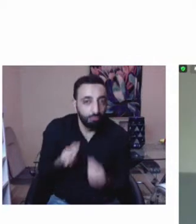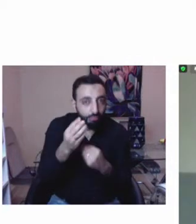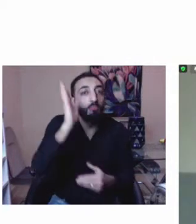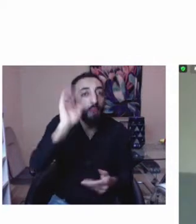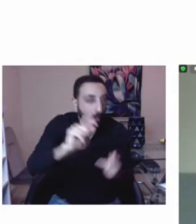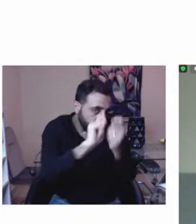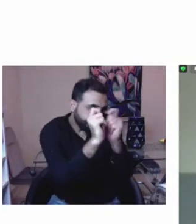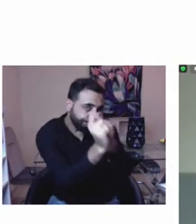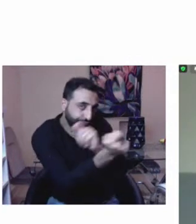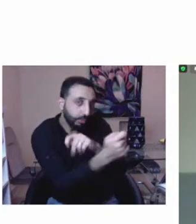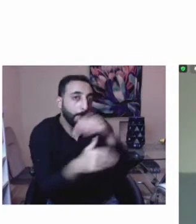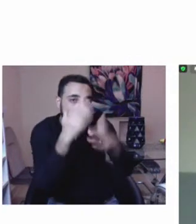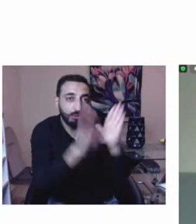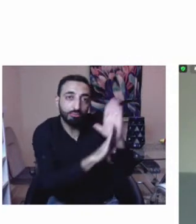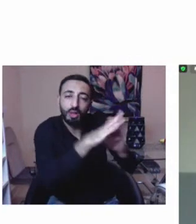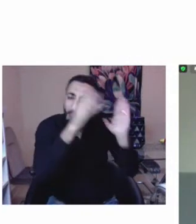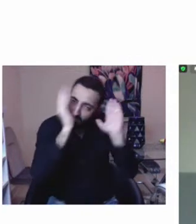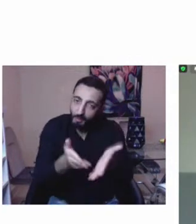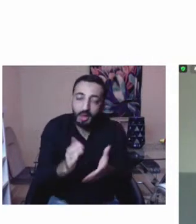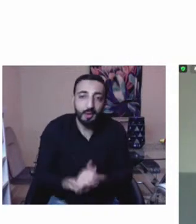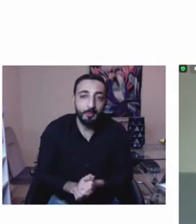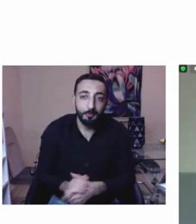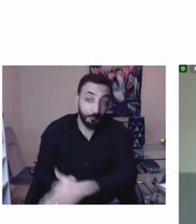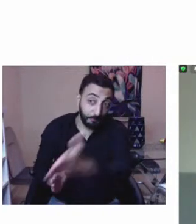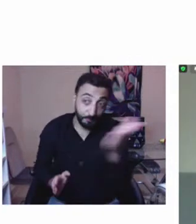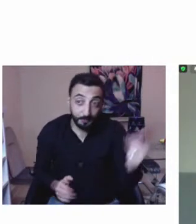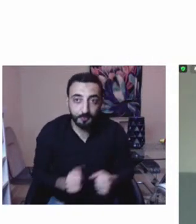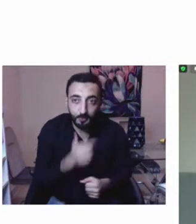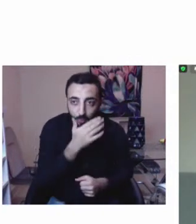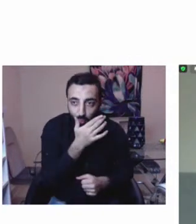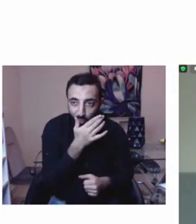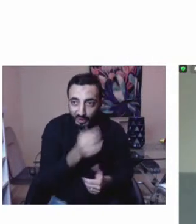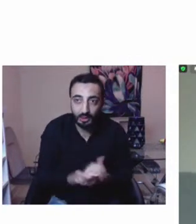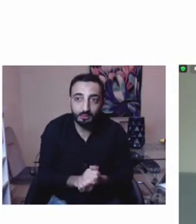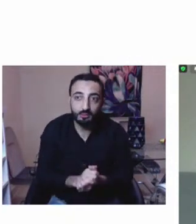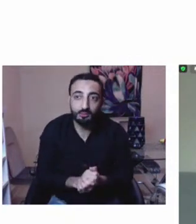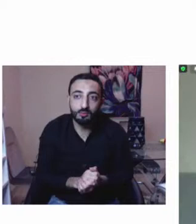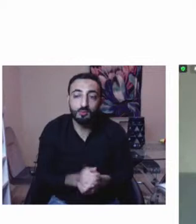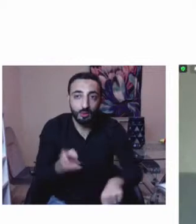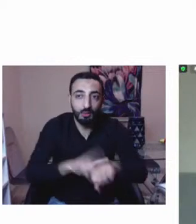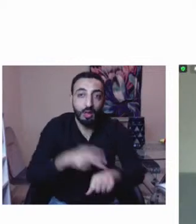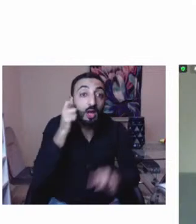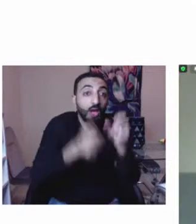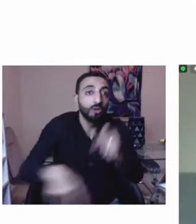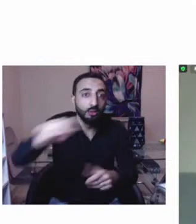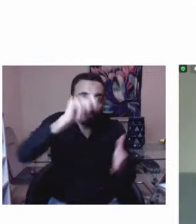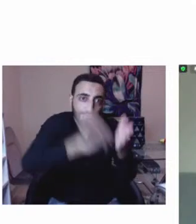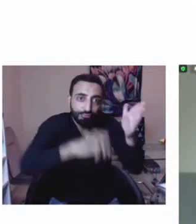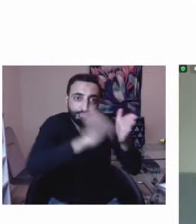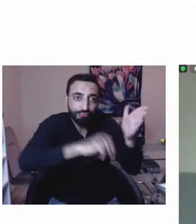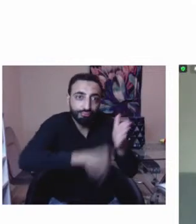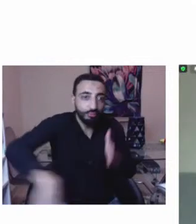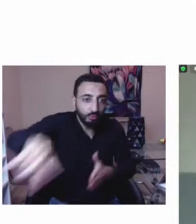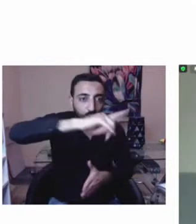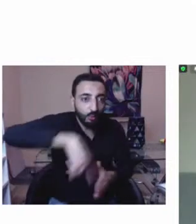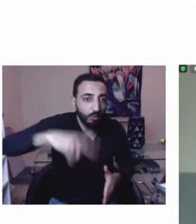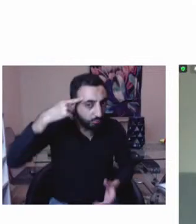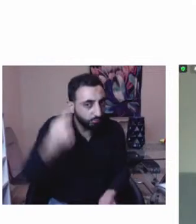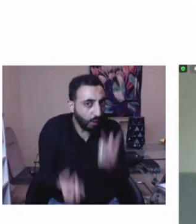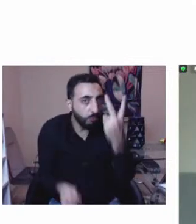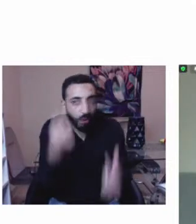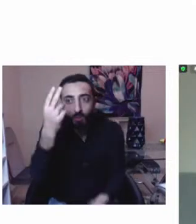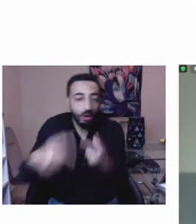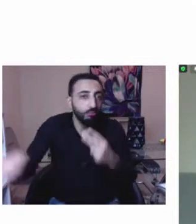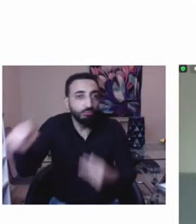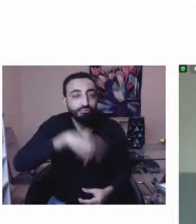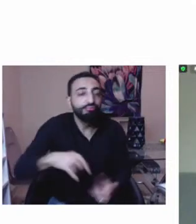Sometimes and often, ladies and gentlemen, our decision makers do not know what to do to bring peace. Our experience shows that the gap between